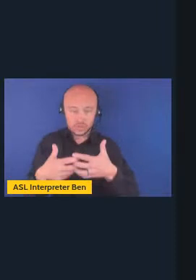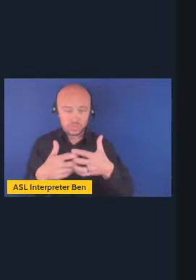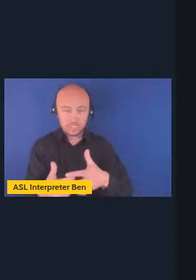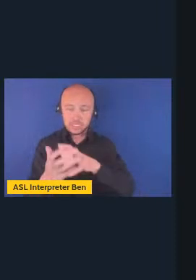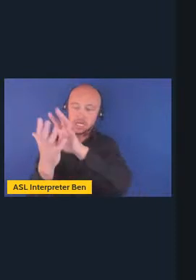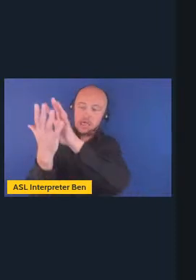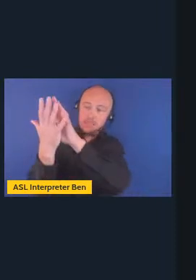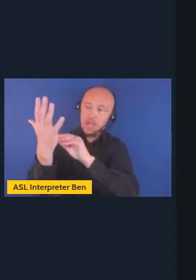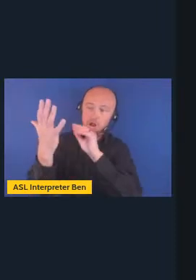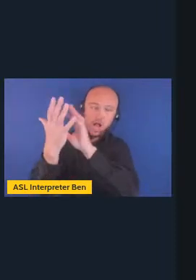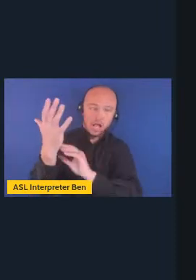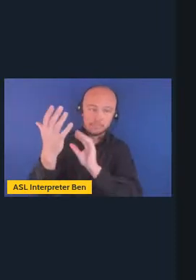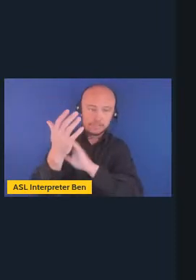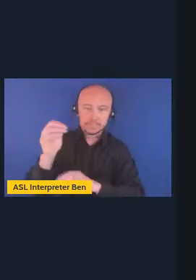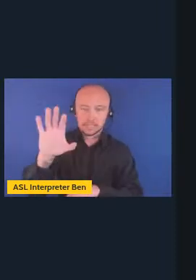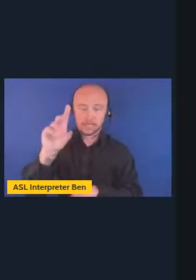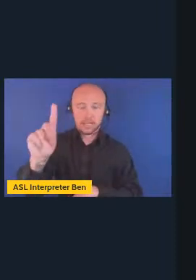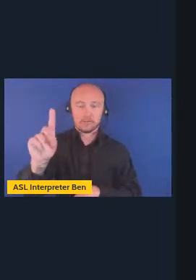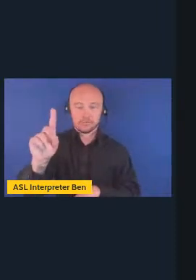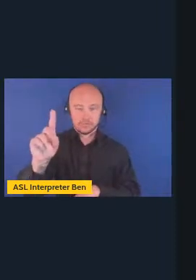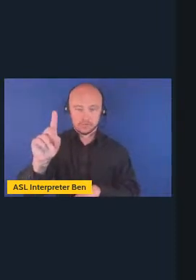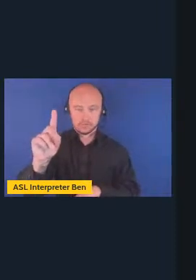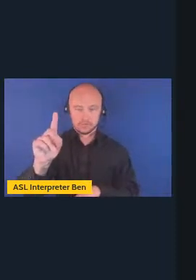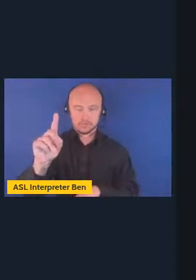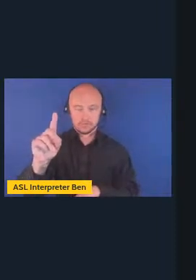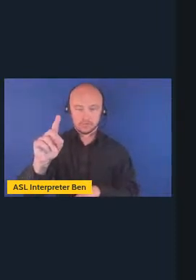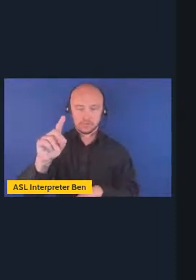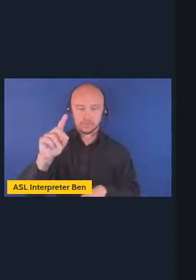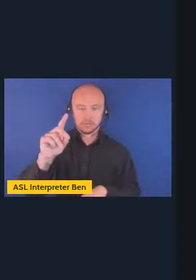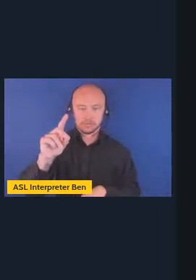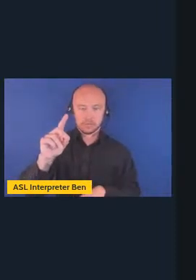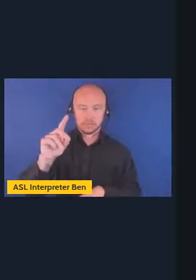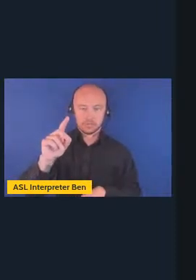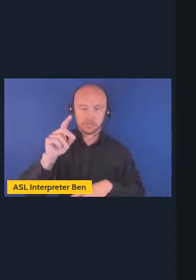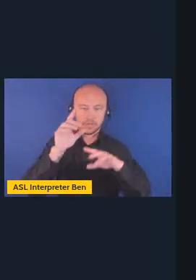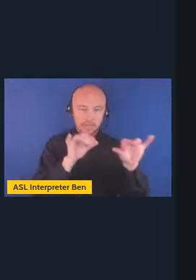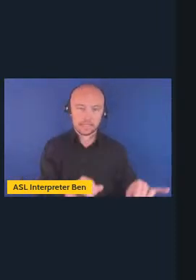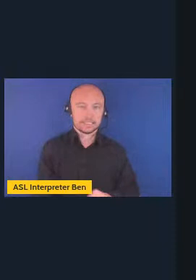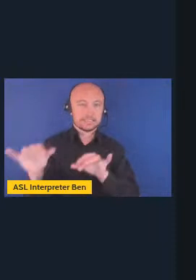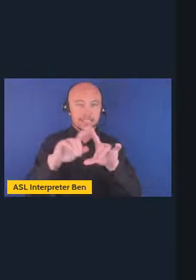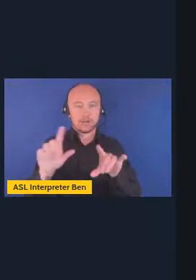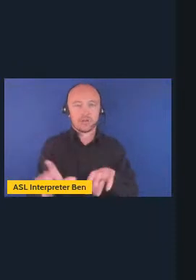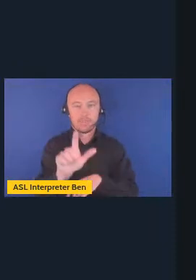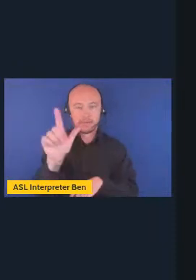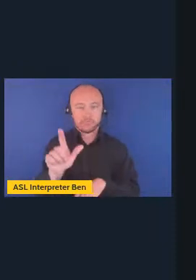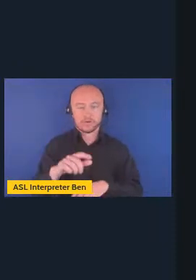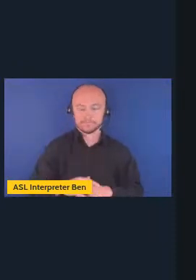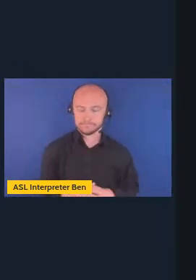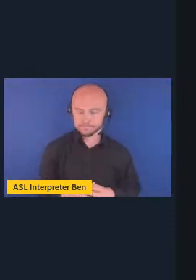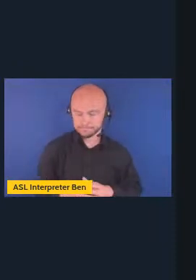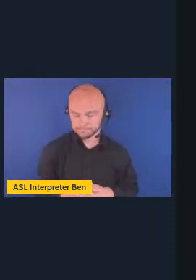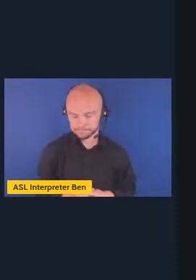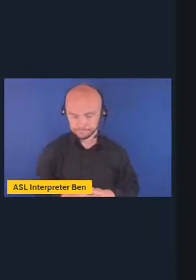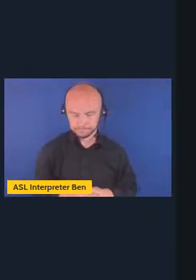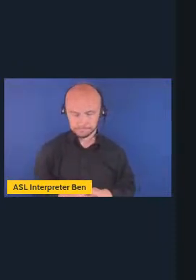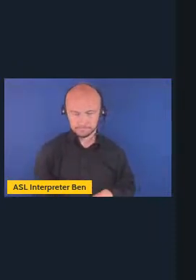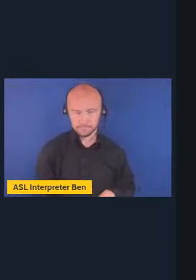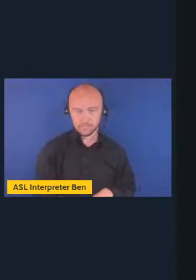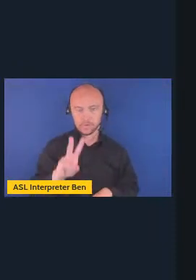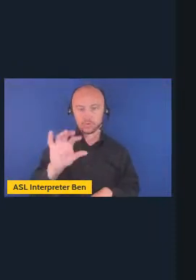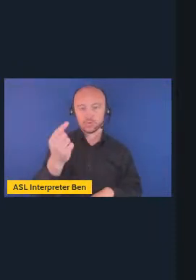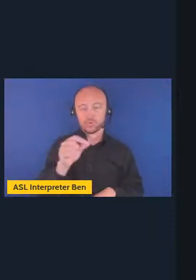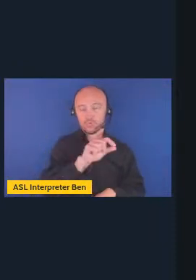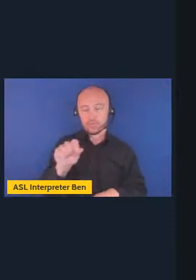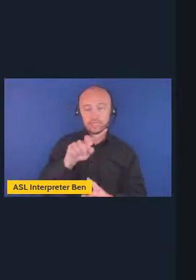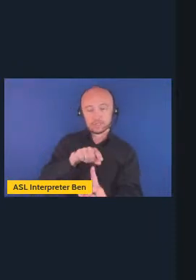entire cloud. It mimics our standard library, basically. So when I do win compile -- target, I can